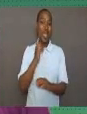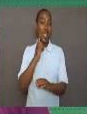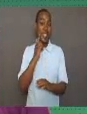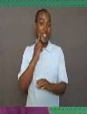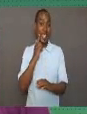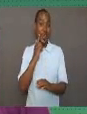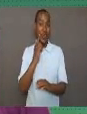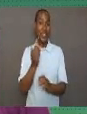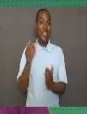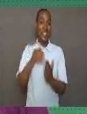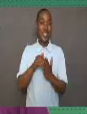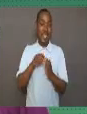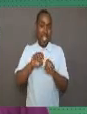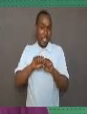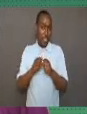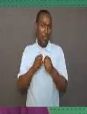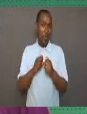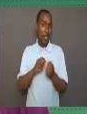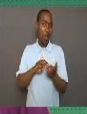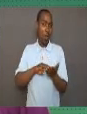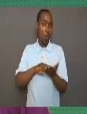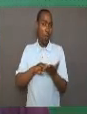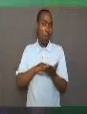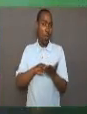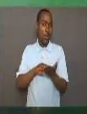down certain molecules in the food.